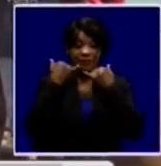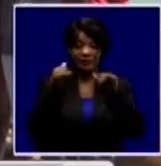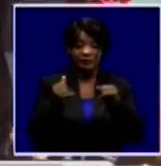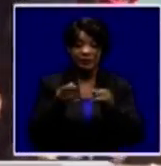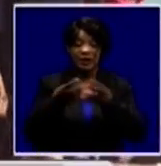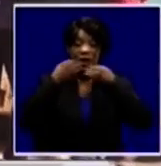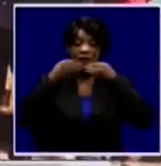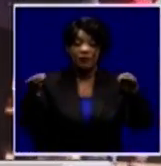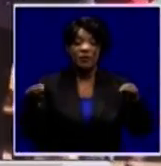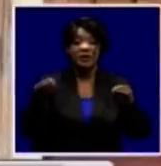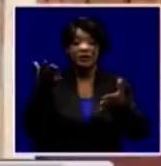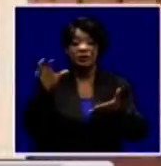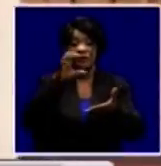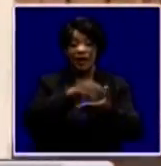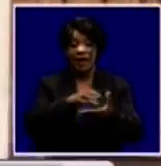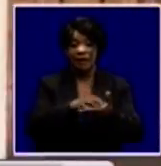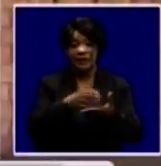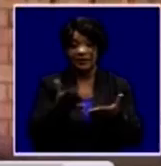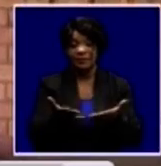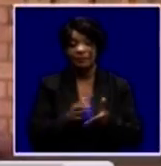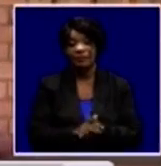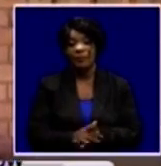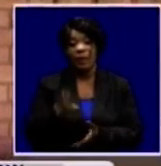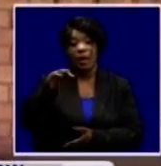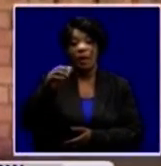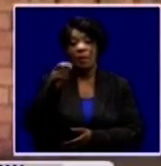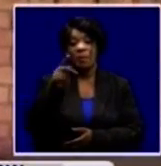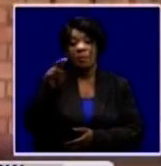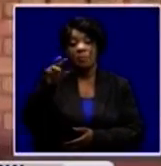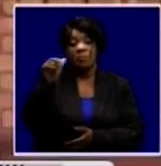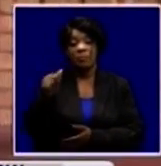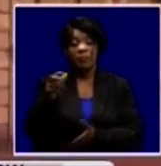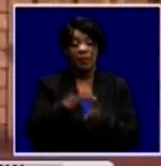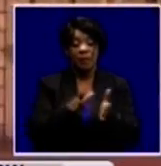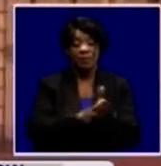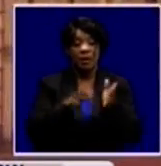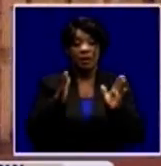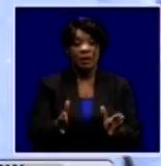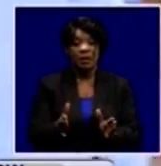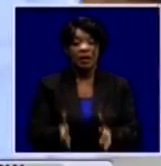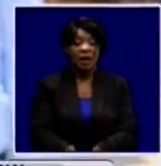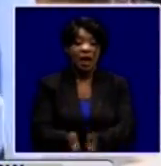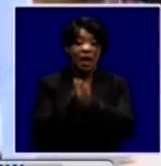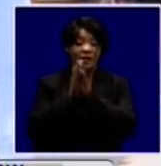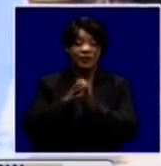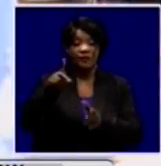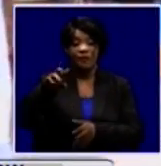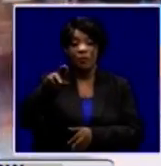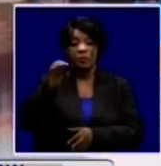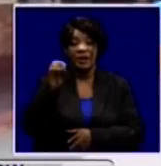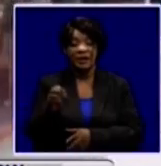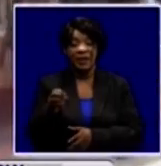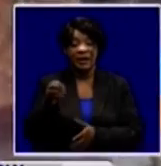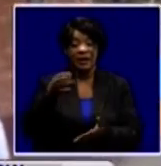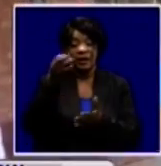charge before Magistrate Kampinda Chipamu, Mr. Makina's lawyers applied for a preliminary inquiry. But Magistrate Chipamu